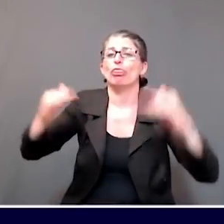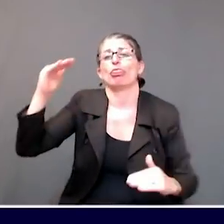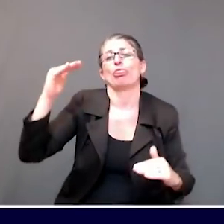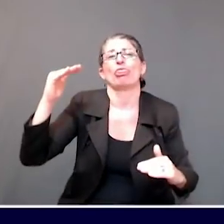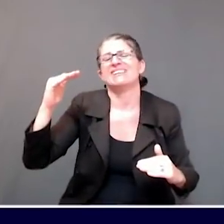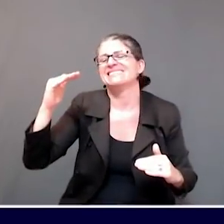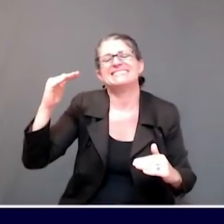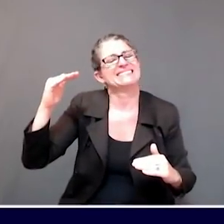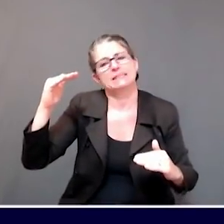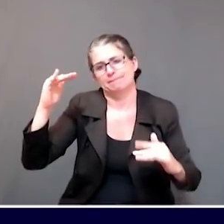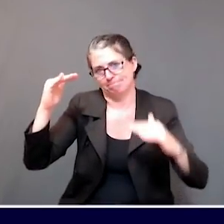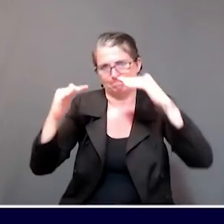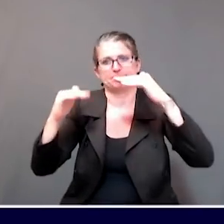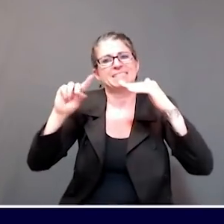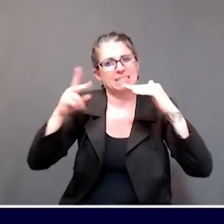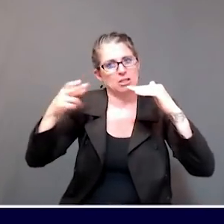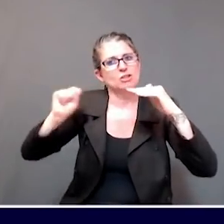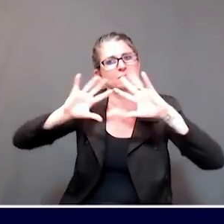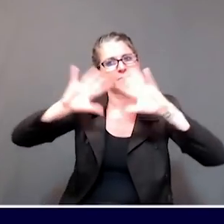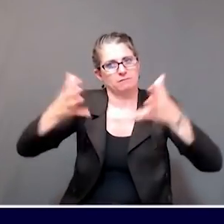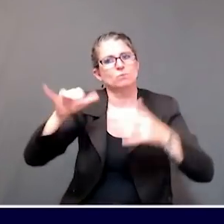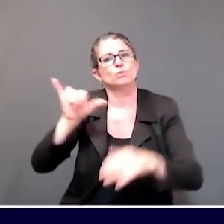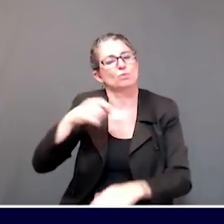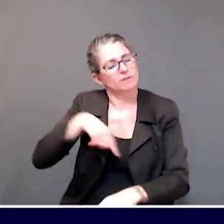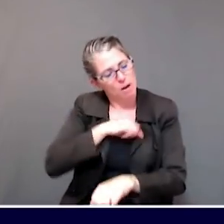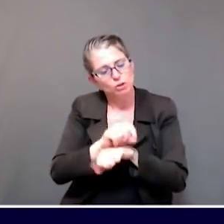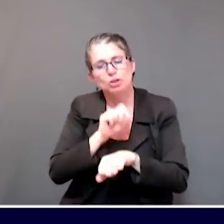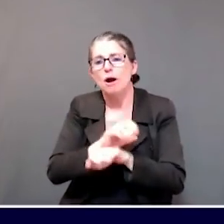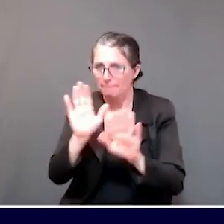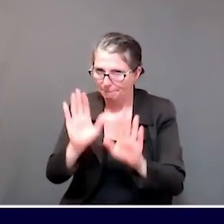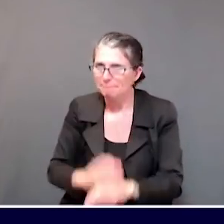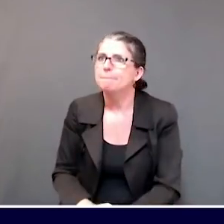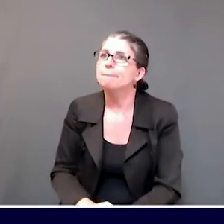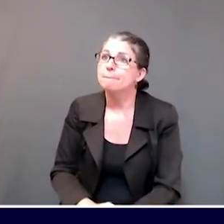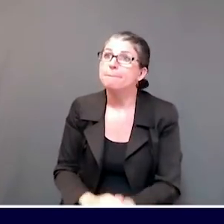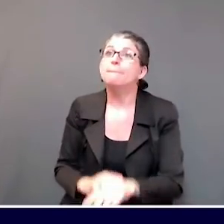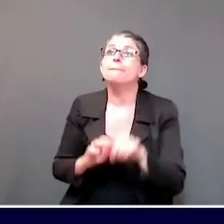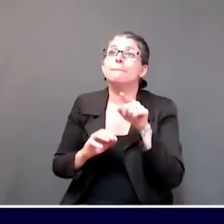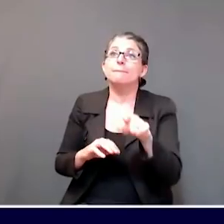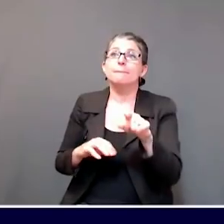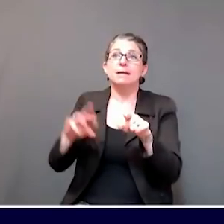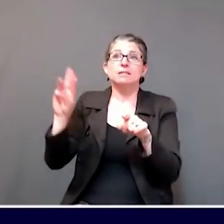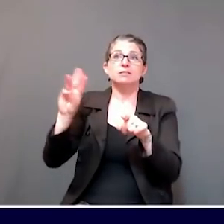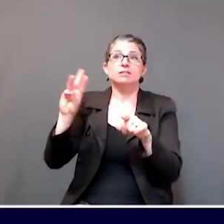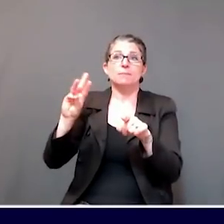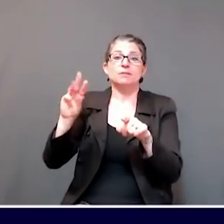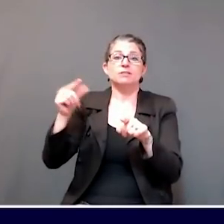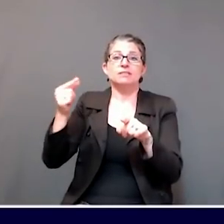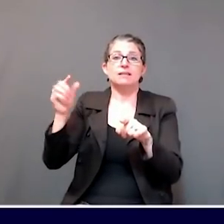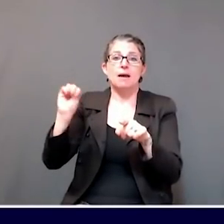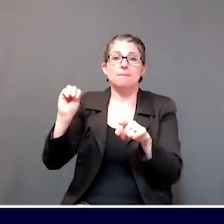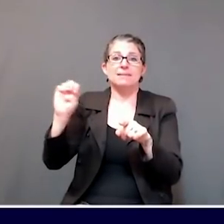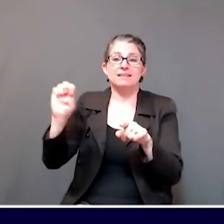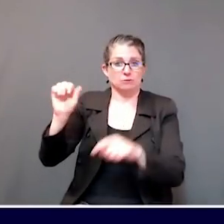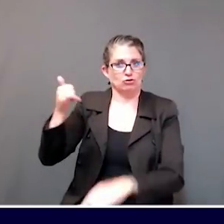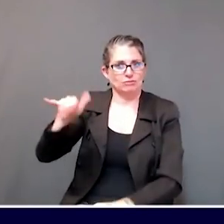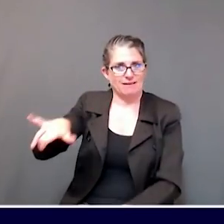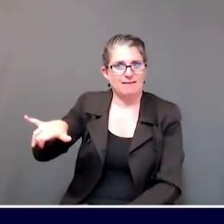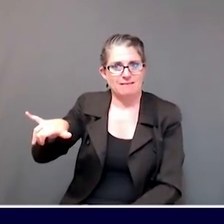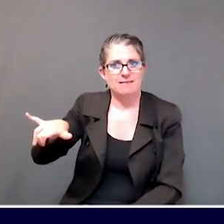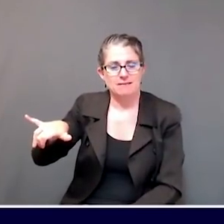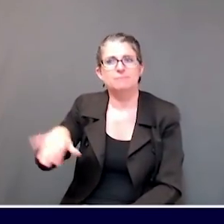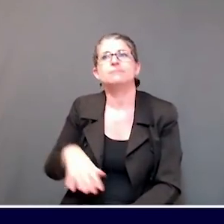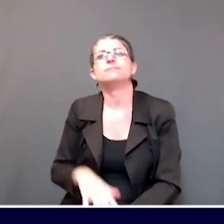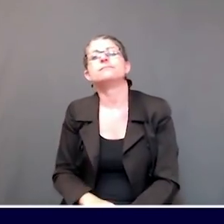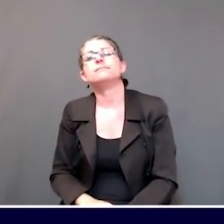I'm going to turn next to Jay Mishkin from WGME. Thank you, Dr. Shah, for taking my question. We're hoping you can